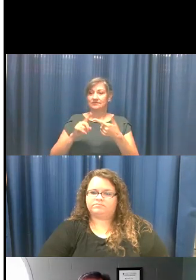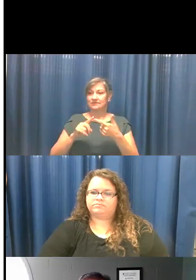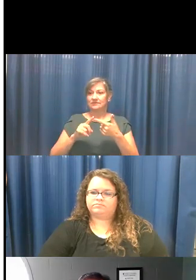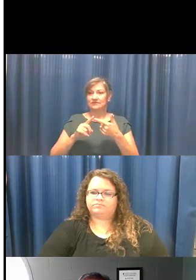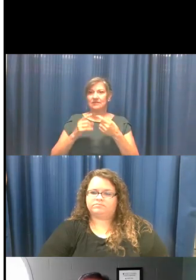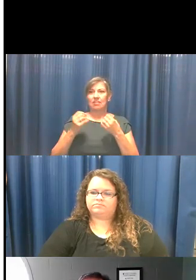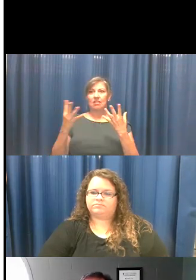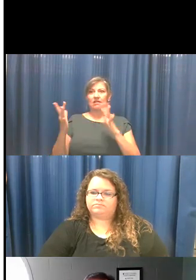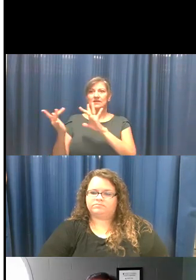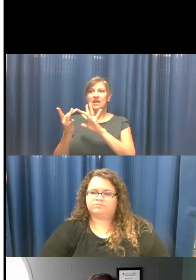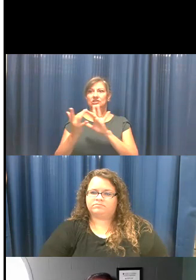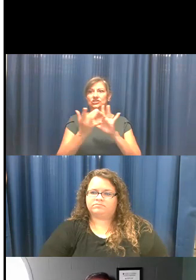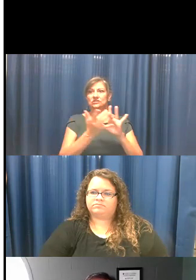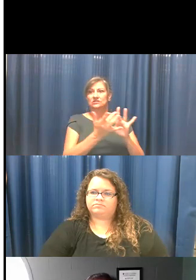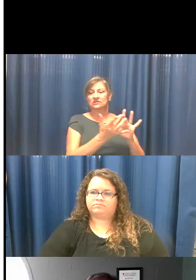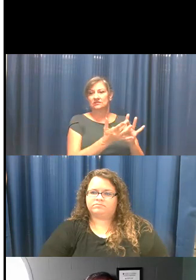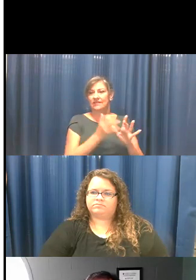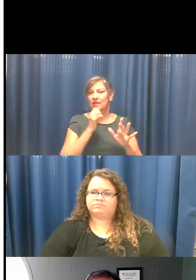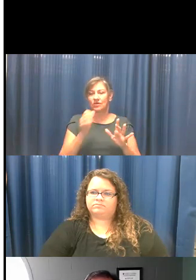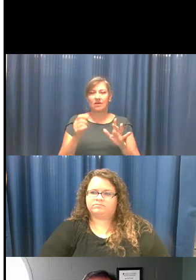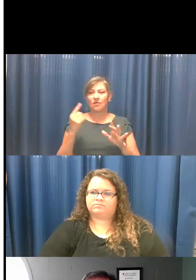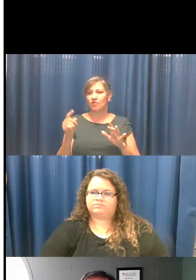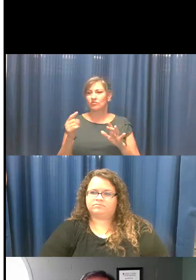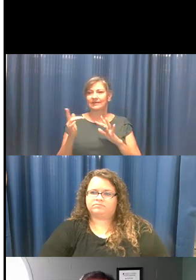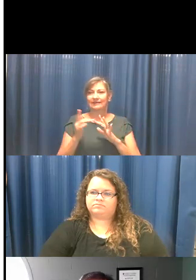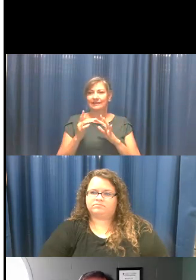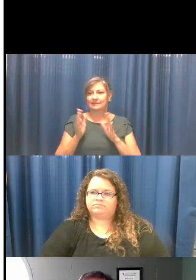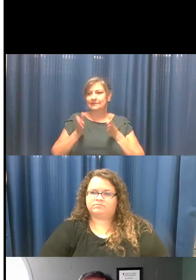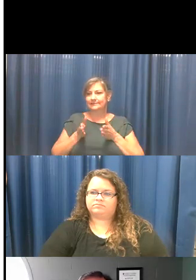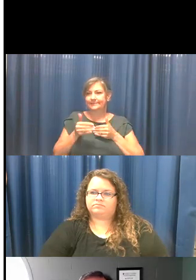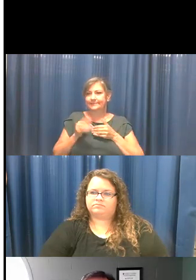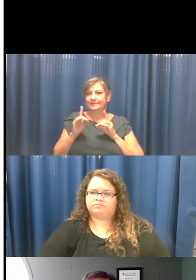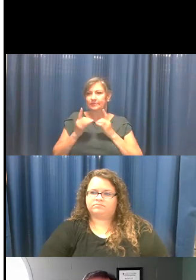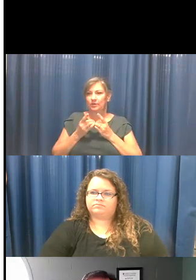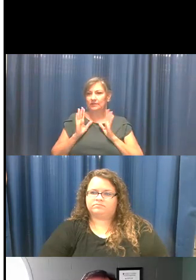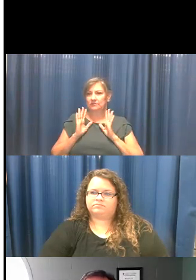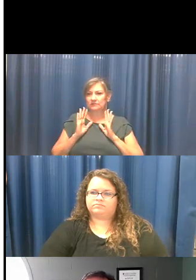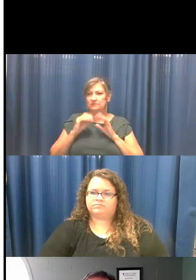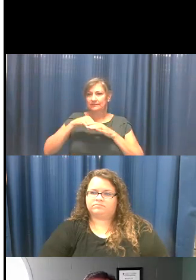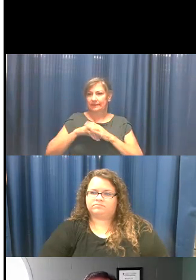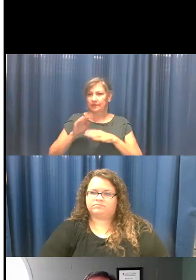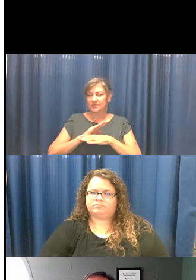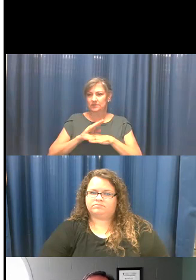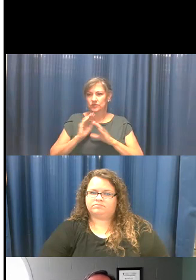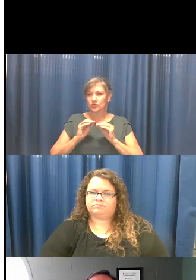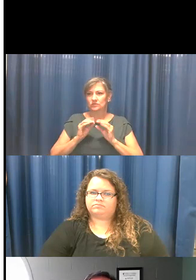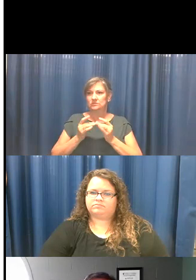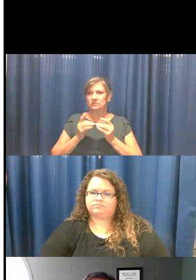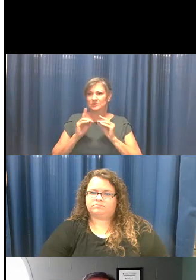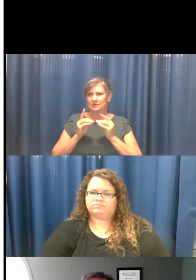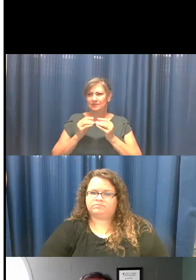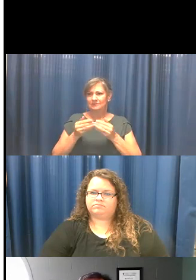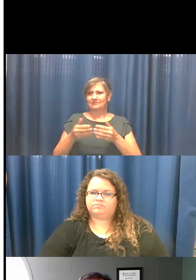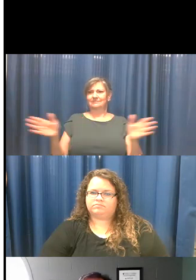of connections. They weren't just connected within their little department within an organization, but they were connected across